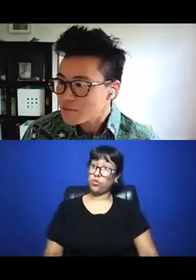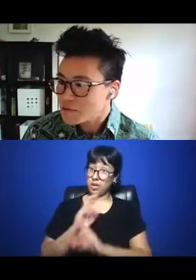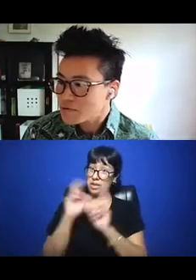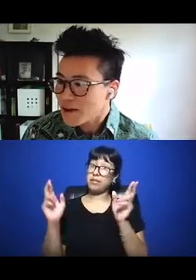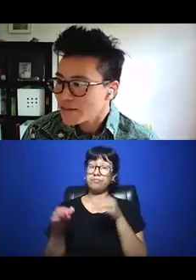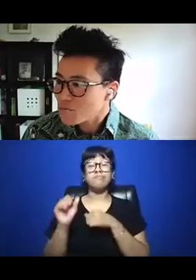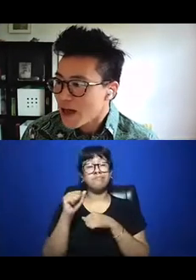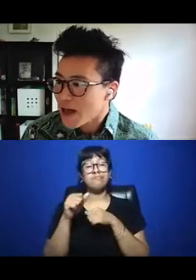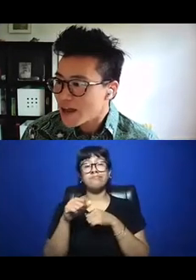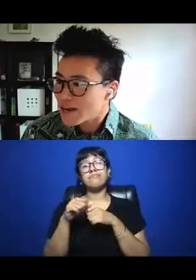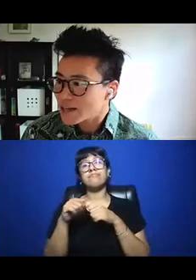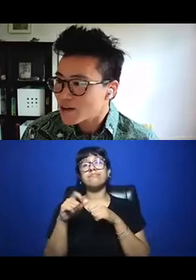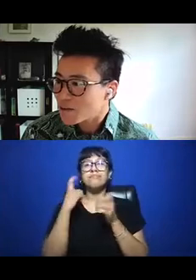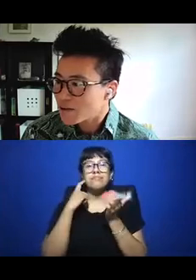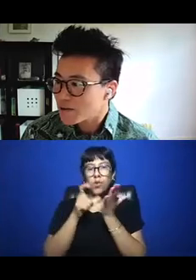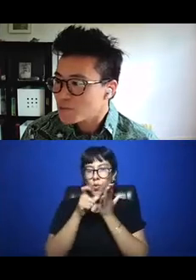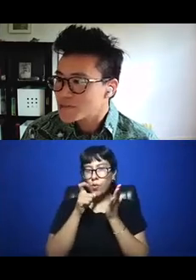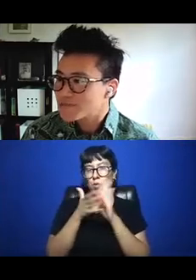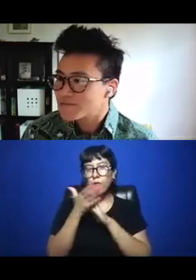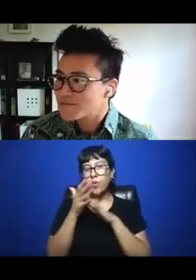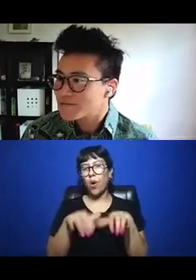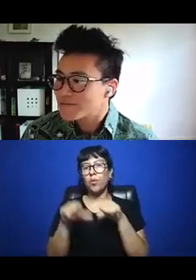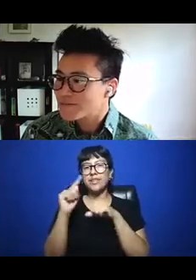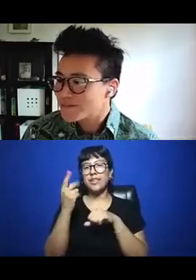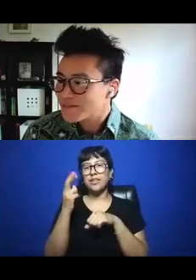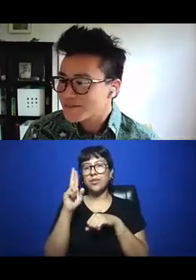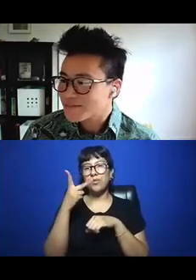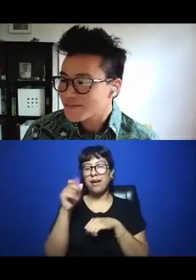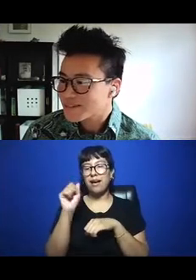Finding people who run Etherpad, I can go here. Oops.